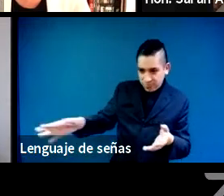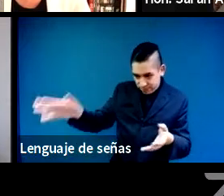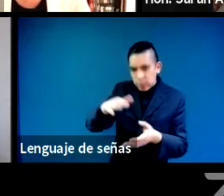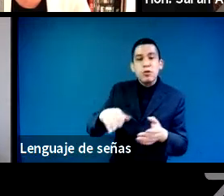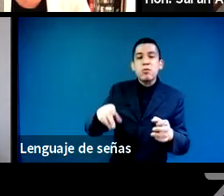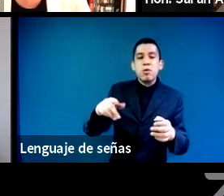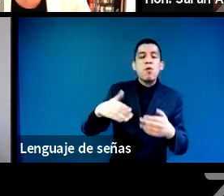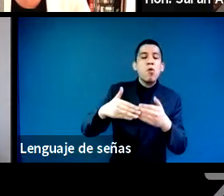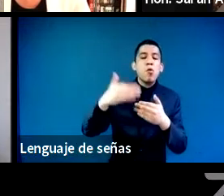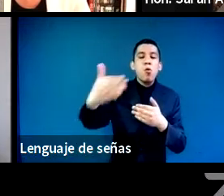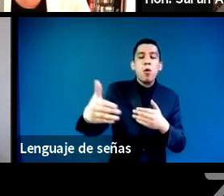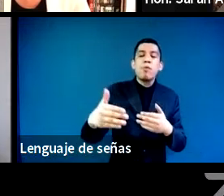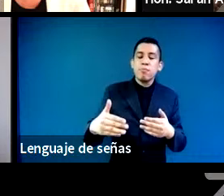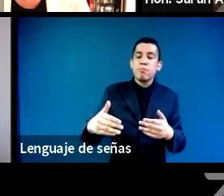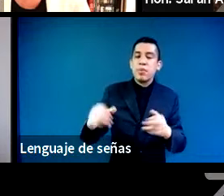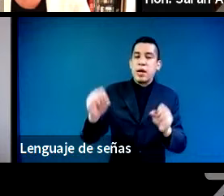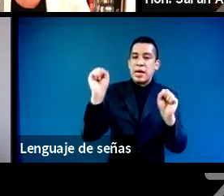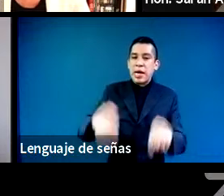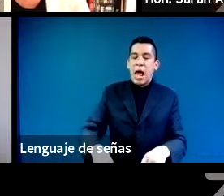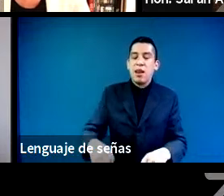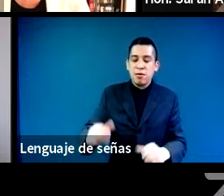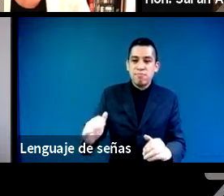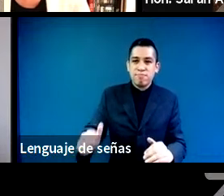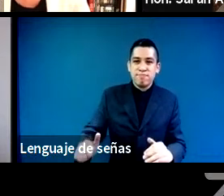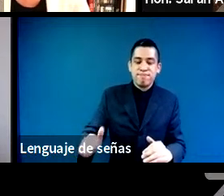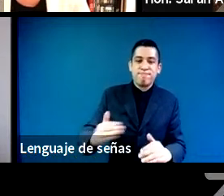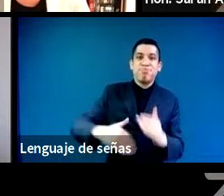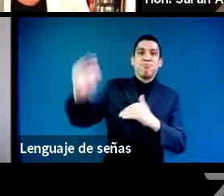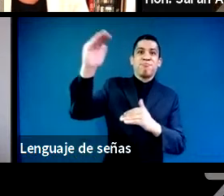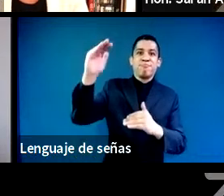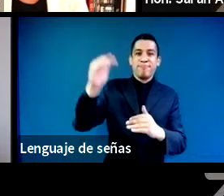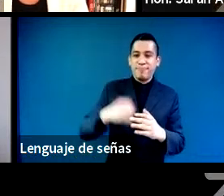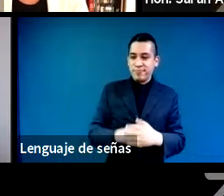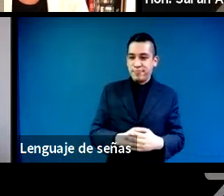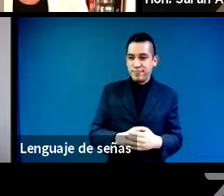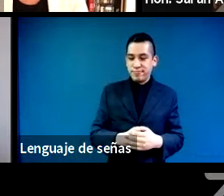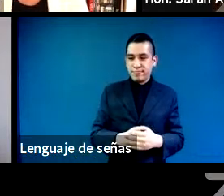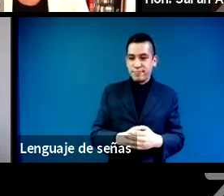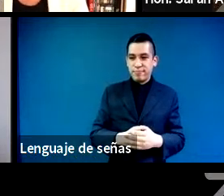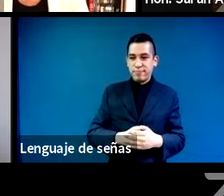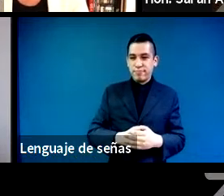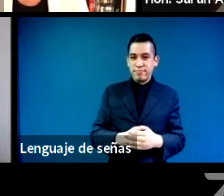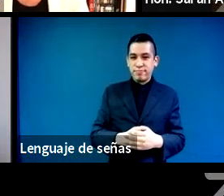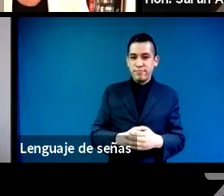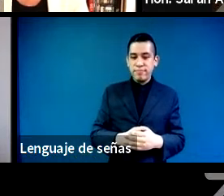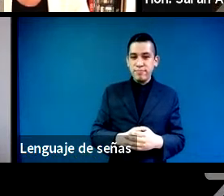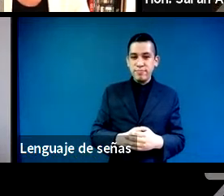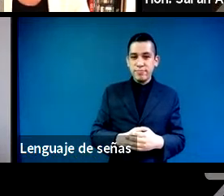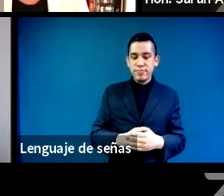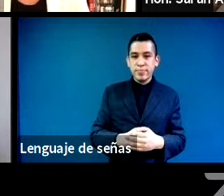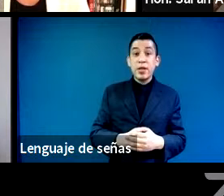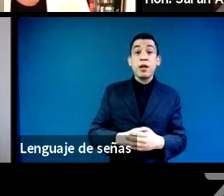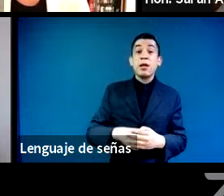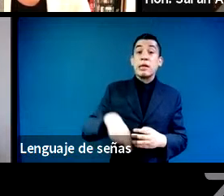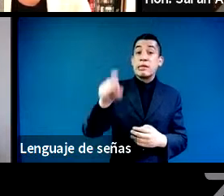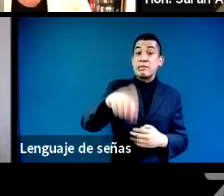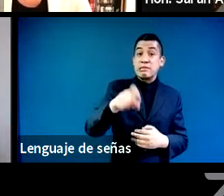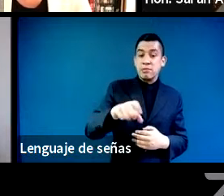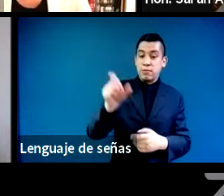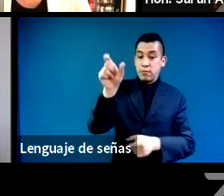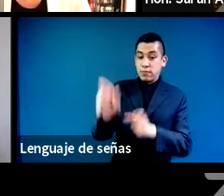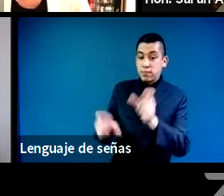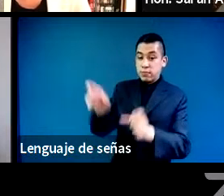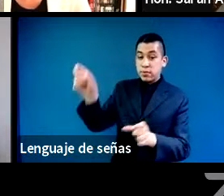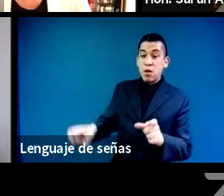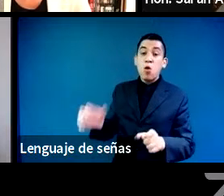these women and protect them. I mean, journalists, be it social media, print, or other